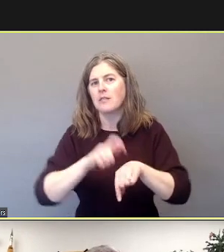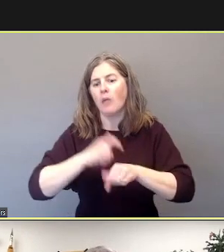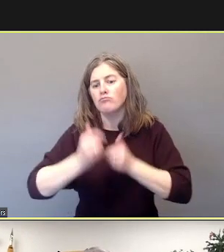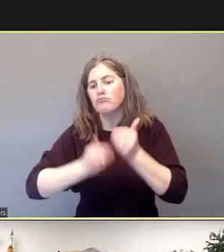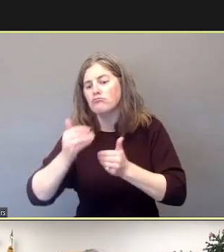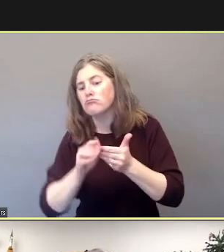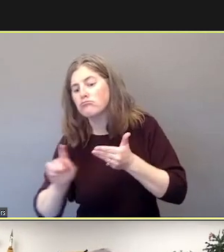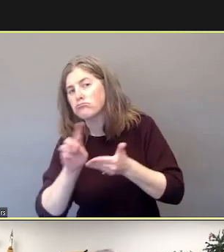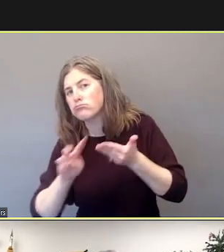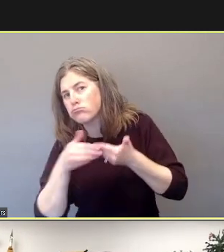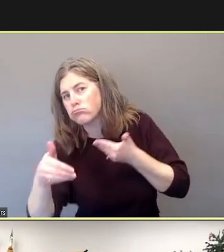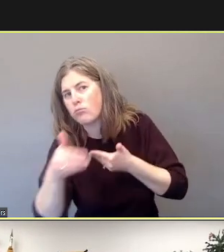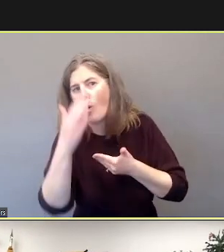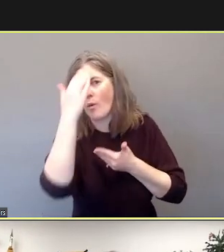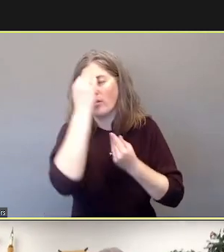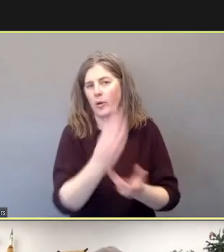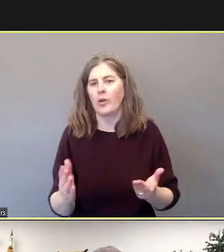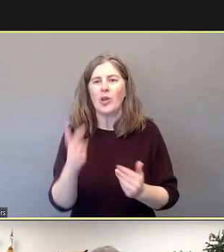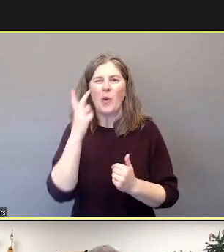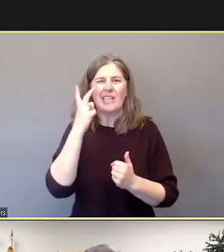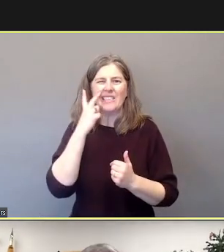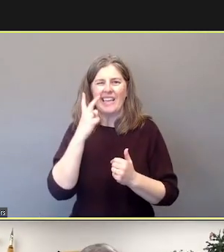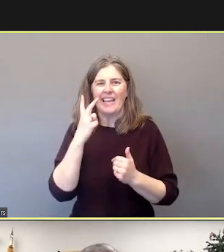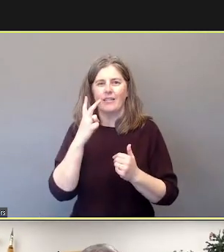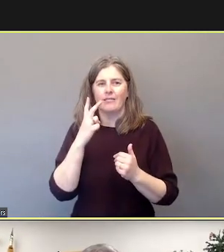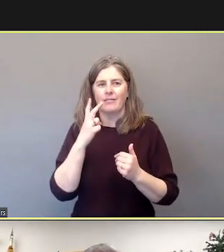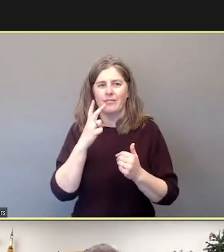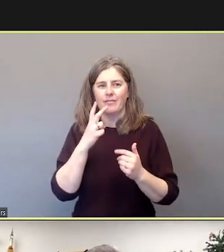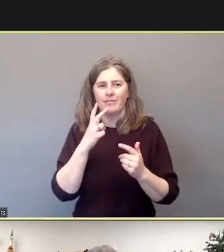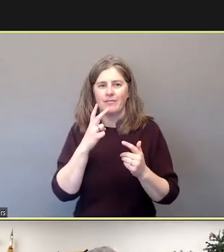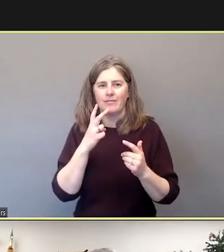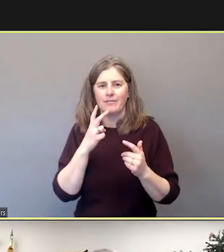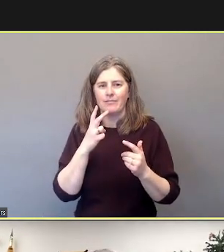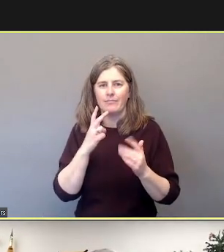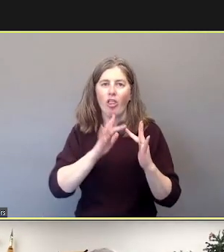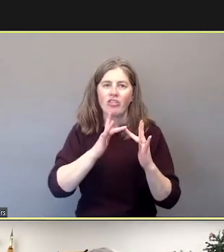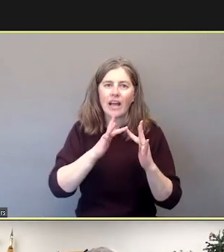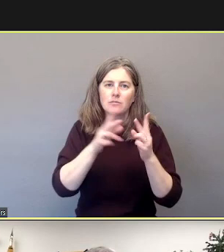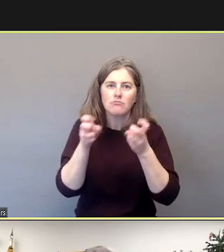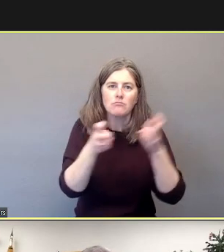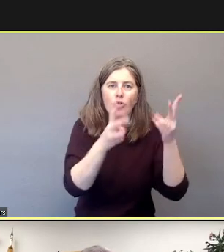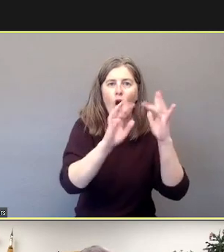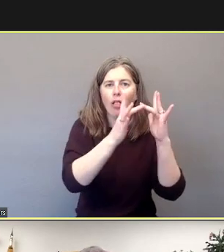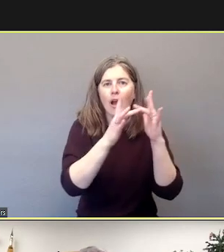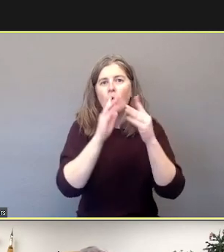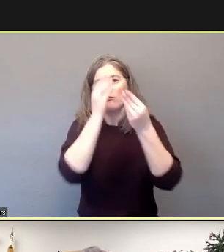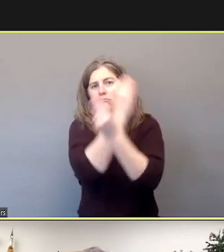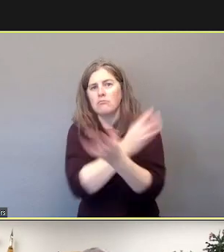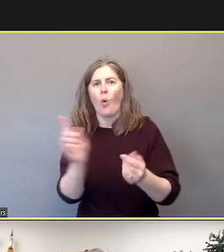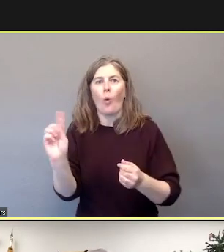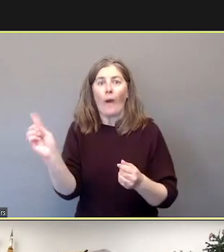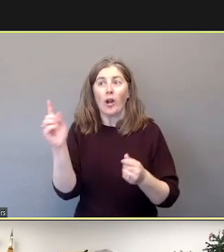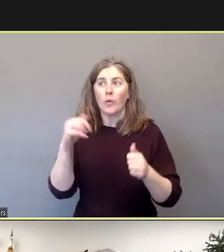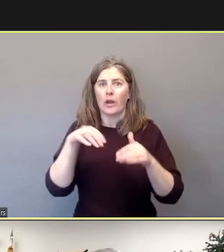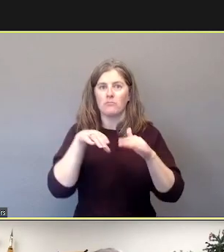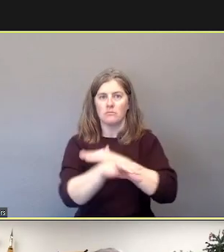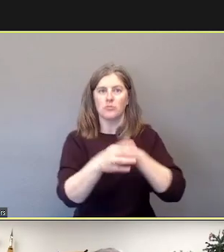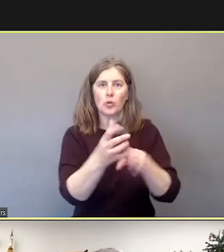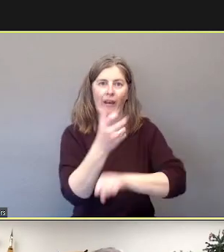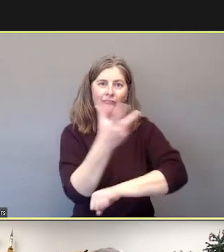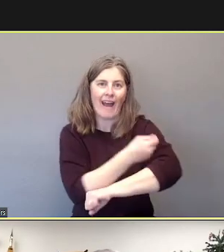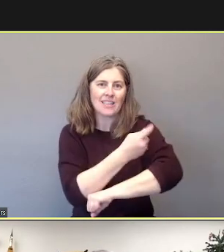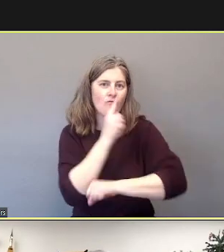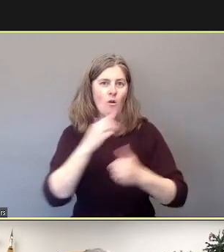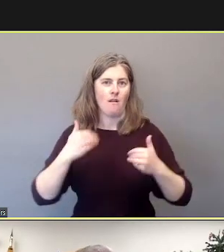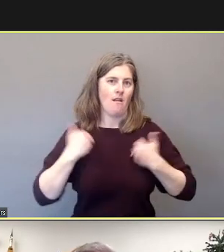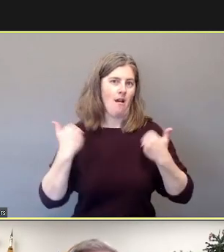on. You'll see those sites online. I will be publishing where everyone can get vaccines for